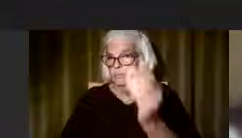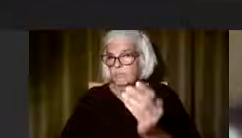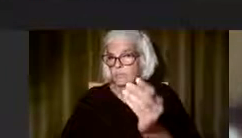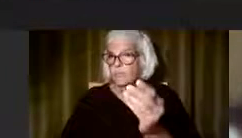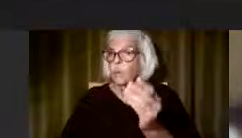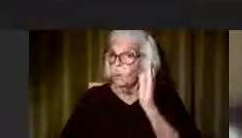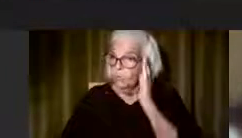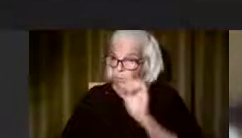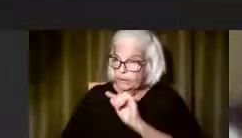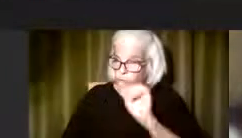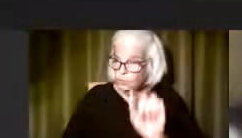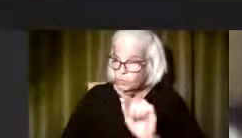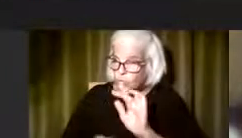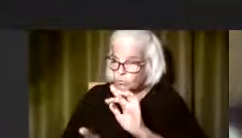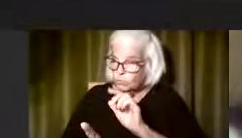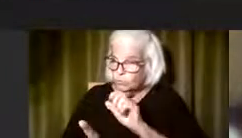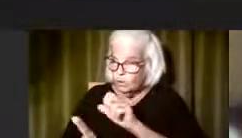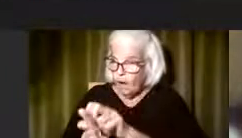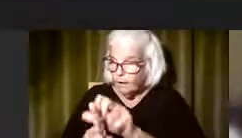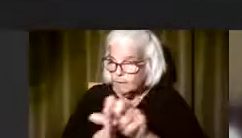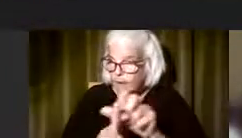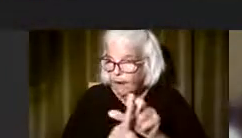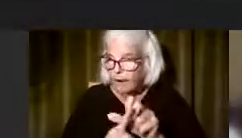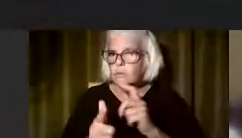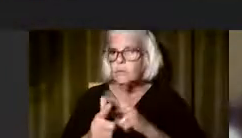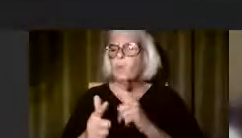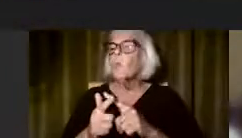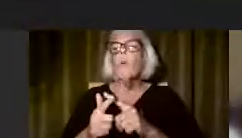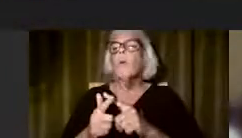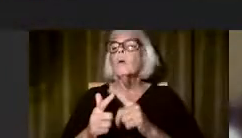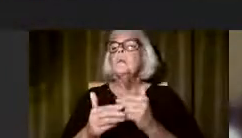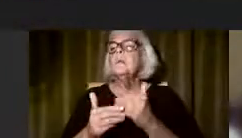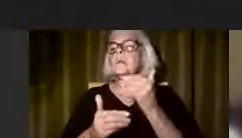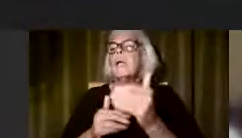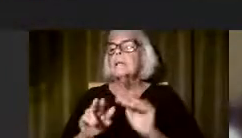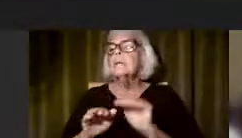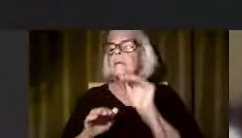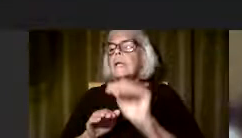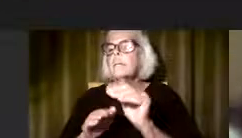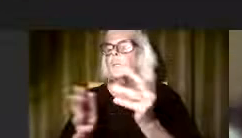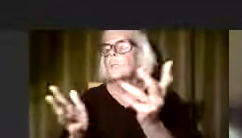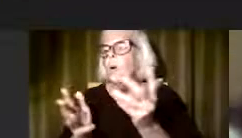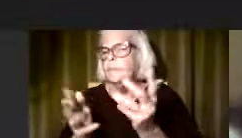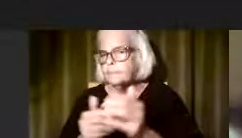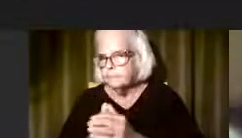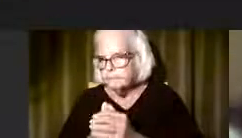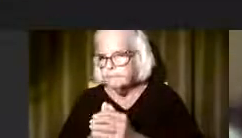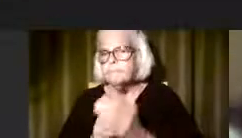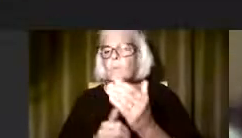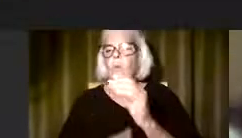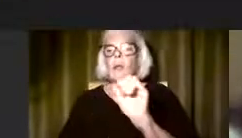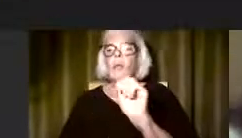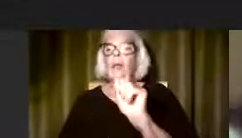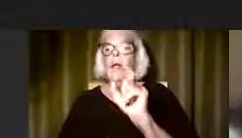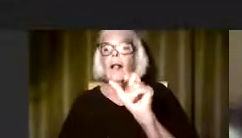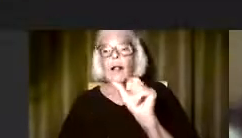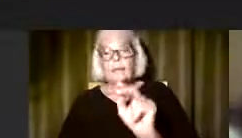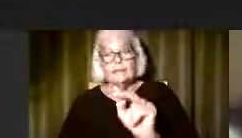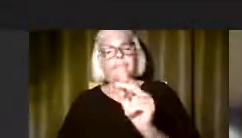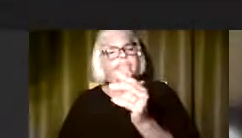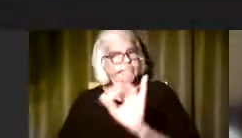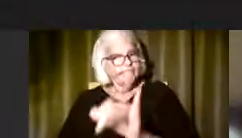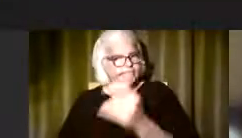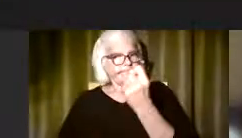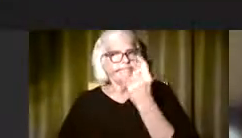Yeah, that's a great question. And that's where I'm saying we're in the early stages of figuring out how we should get this proposal out there